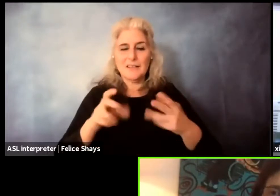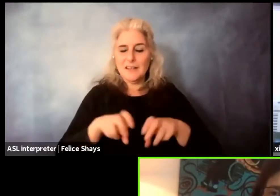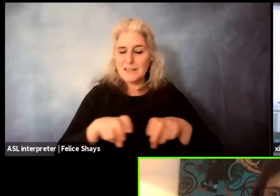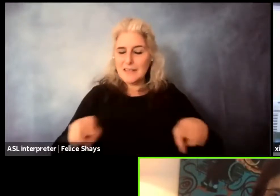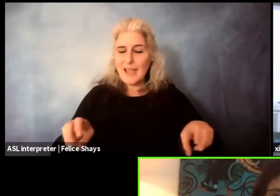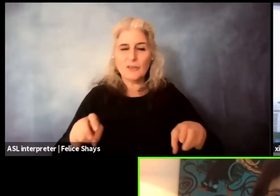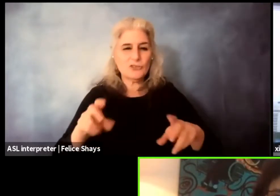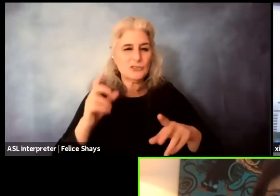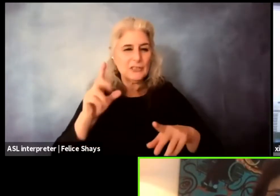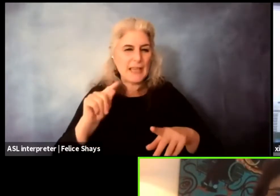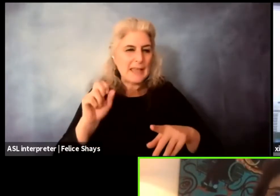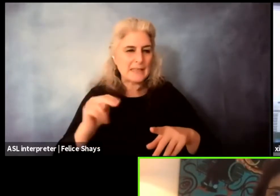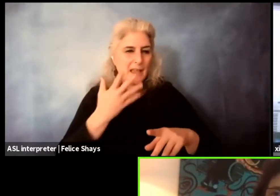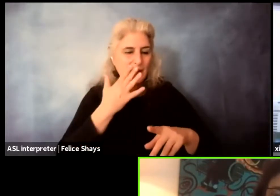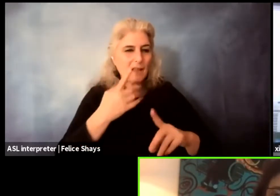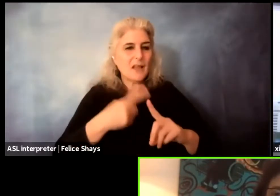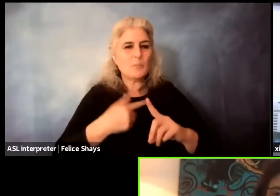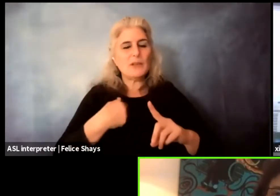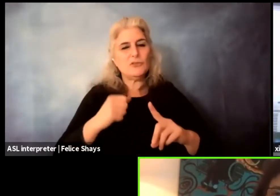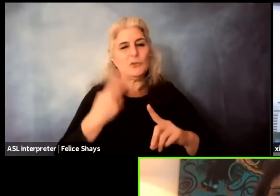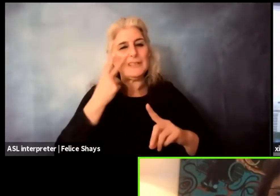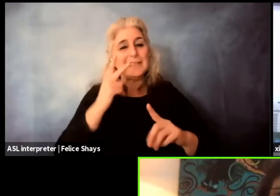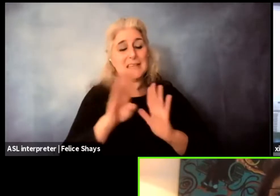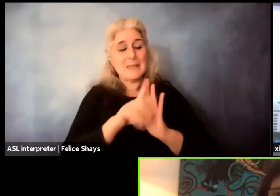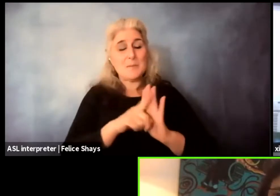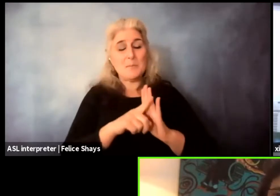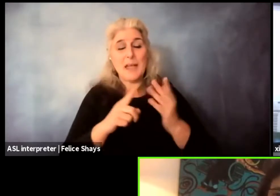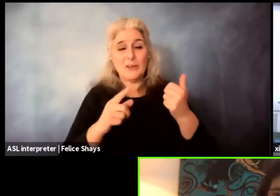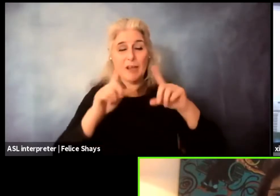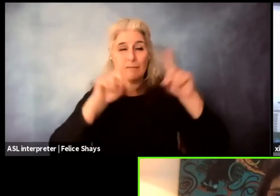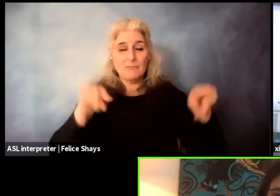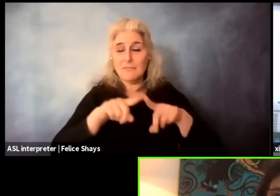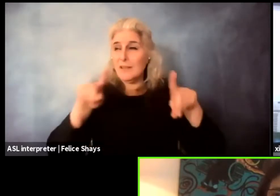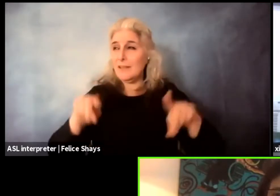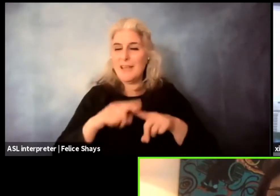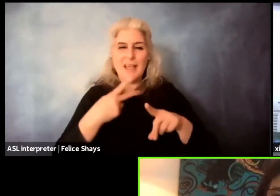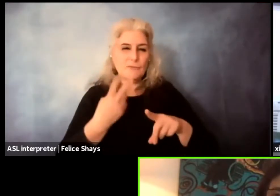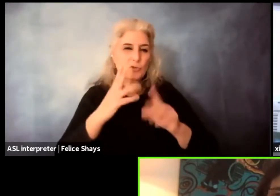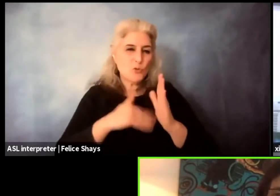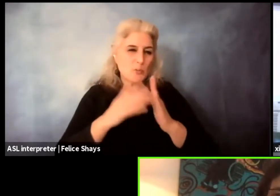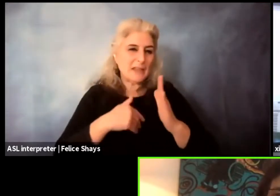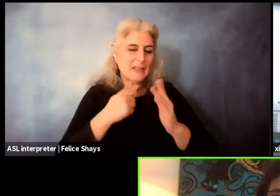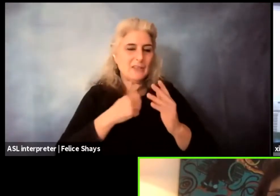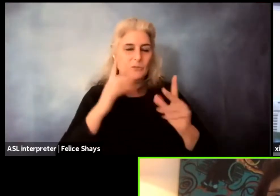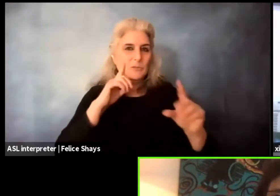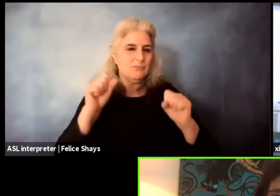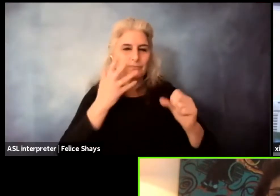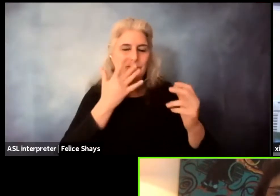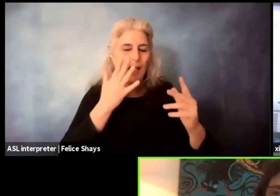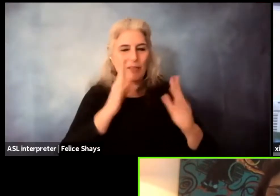couch with parts of 2 paintings with greens and yellows and blacks and reds on them behind